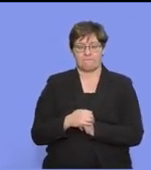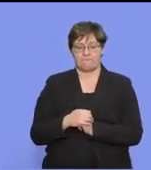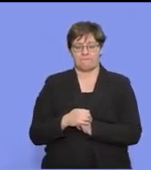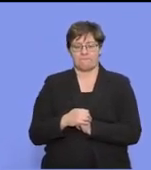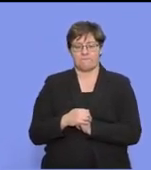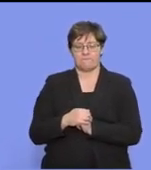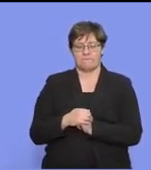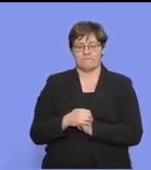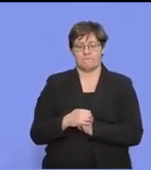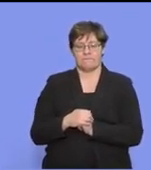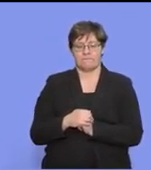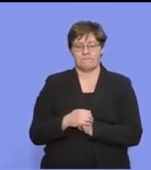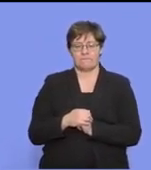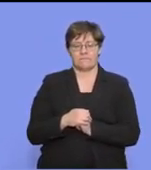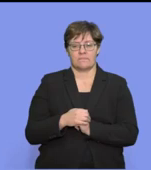in